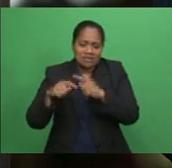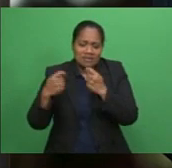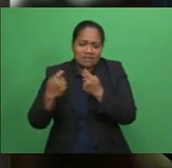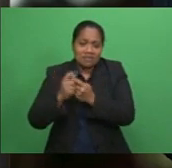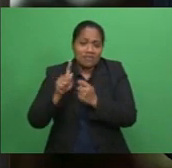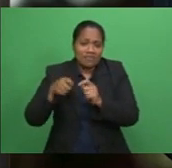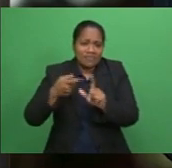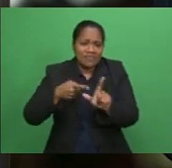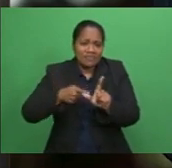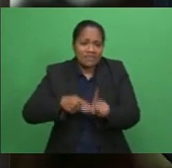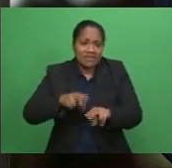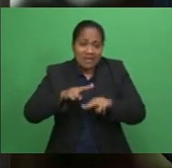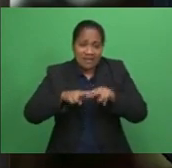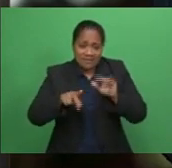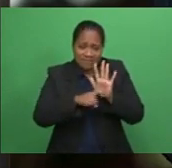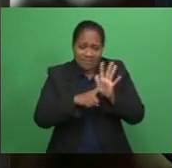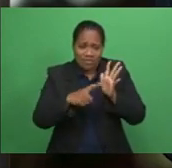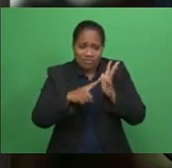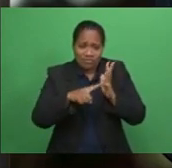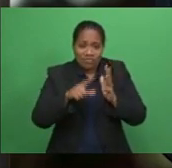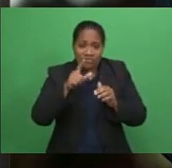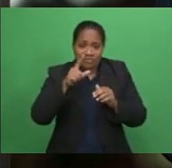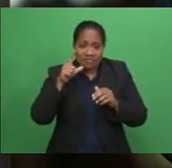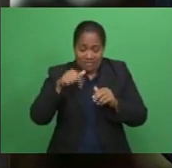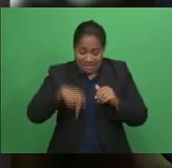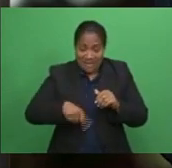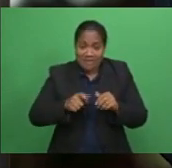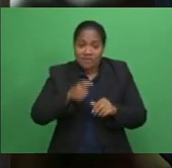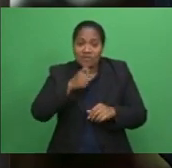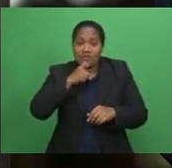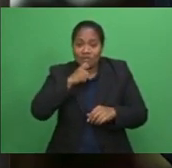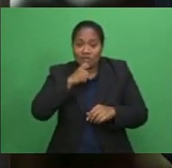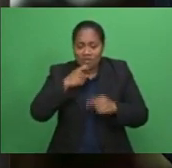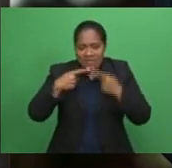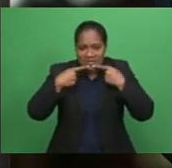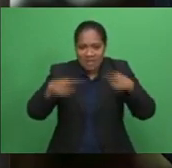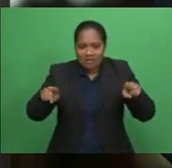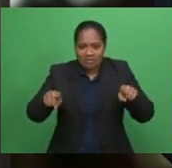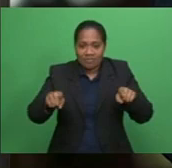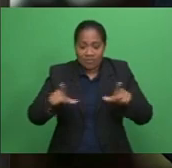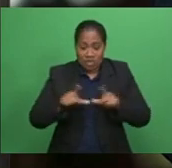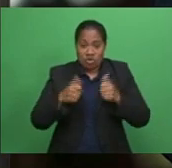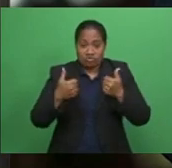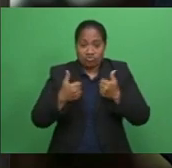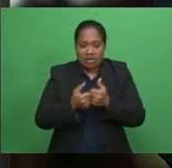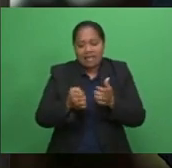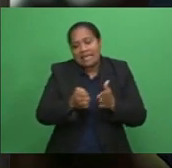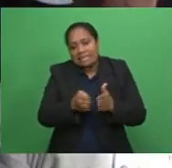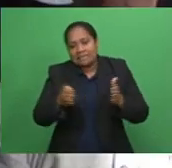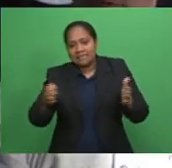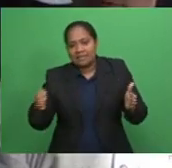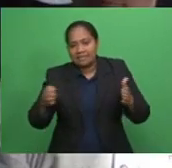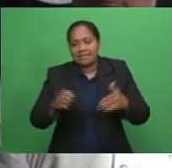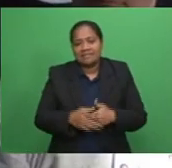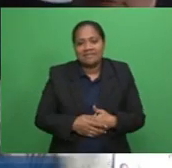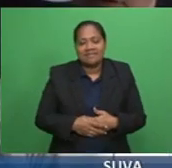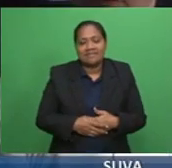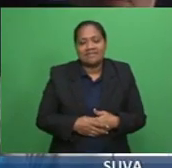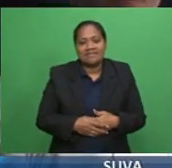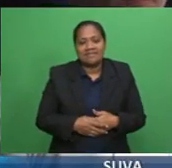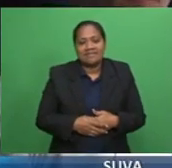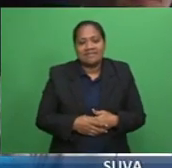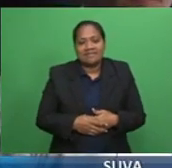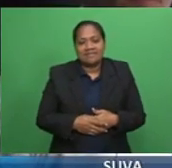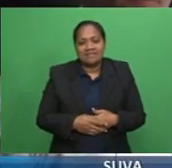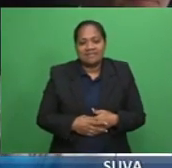Union announcing this afternoon that Baber's contract has been extended. Aquila Dama with the details. Baber's